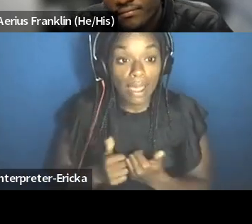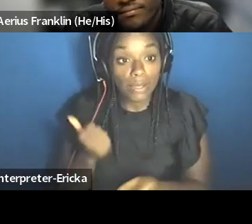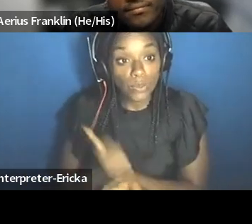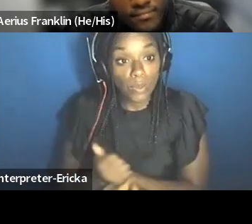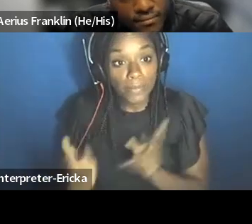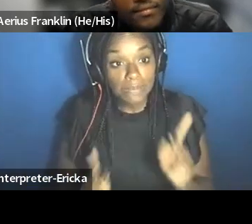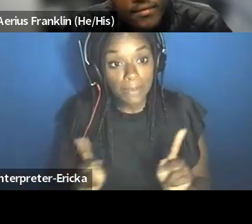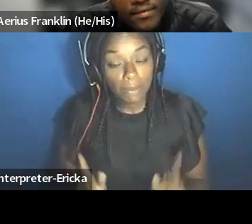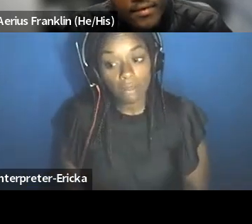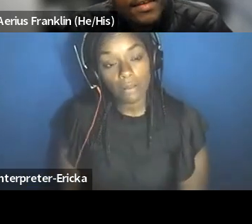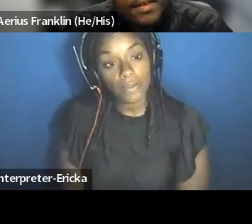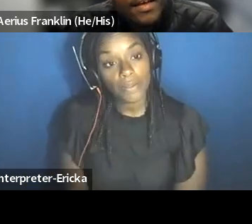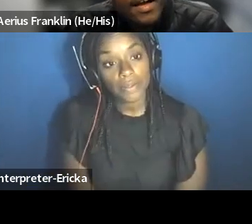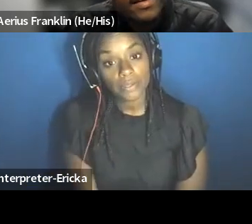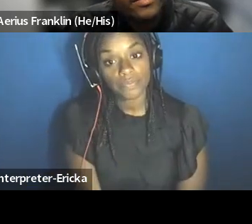people?